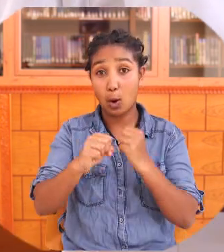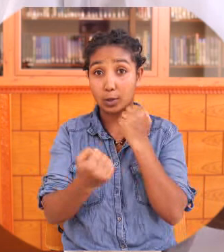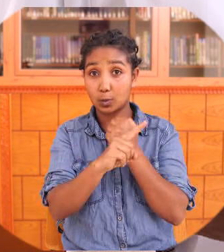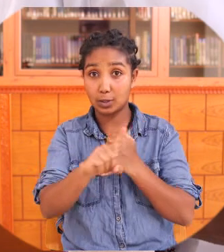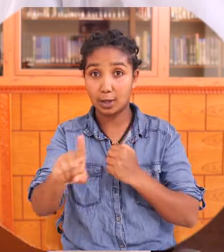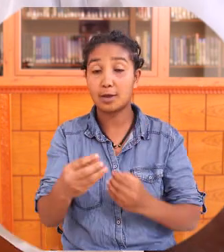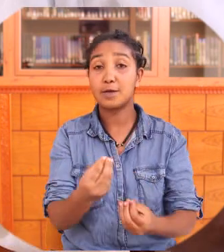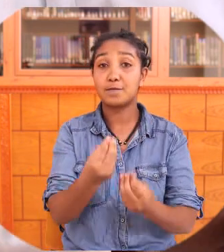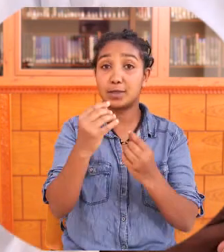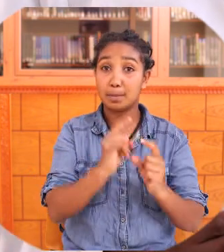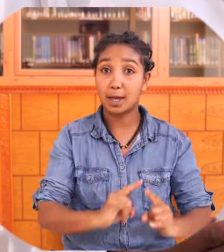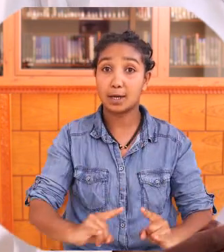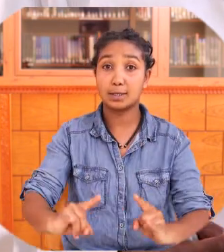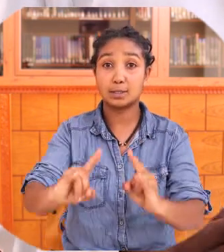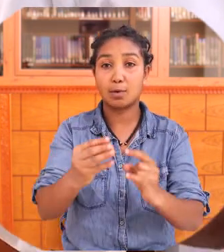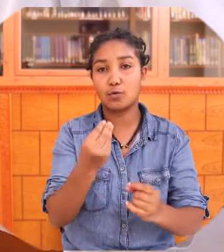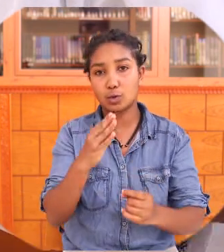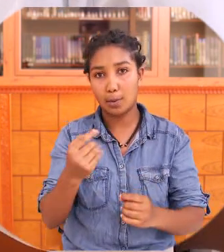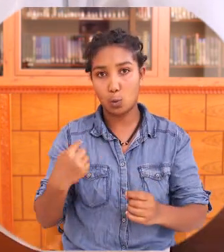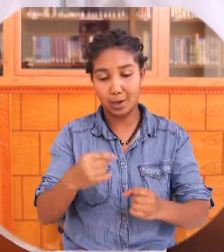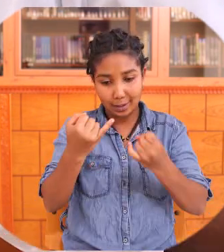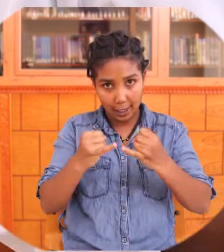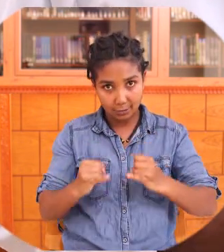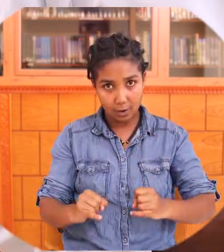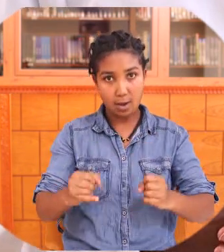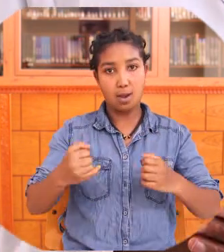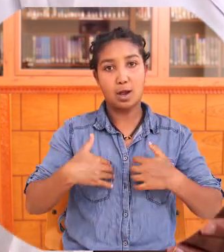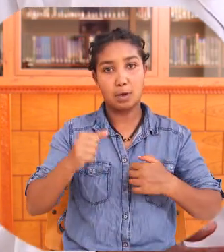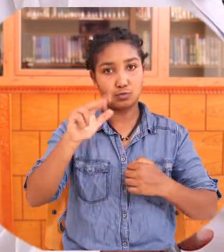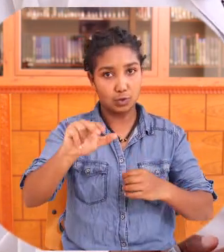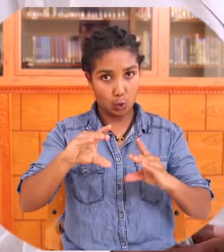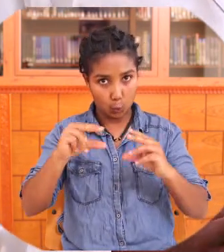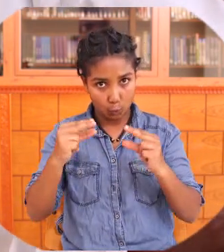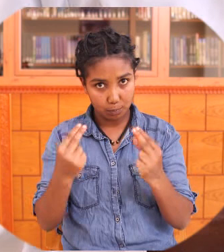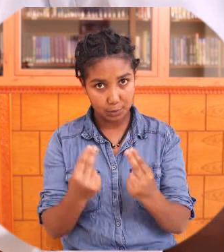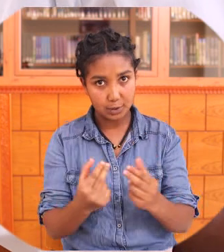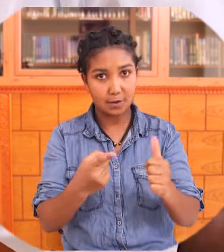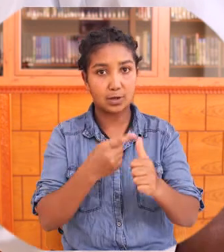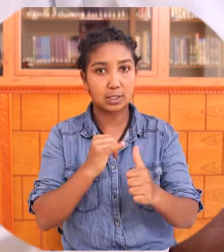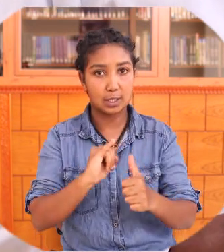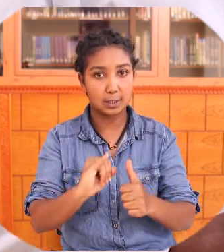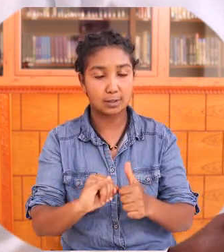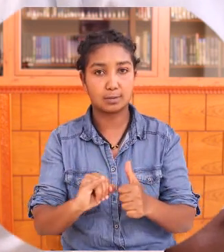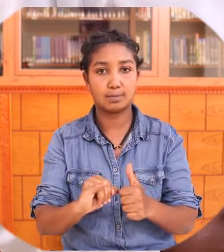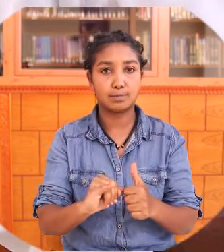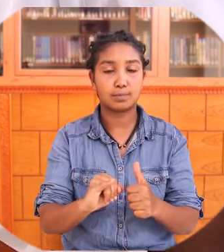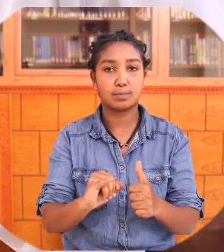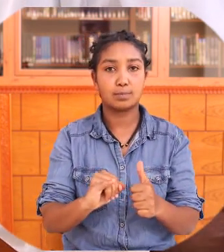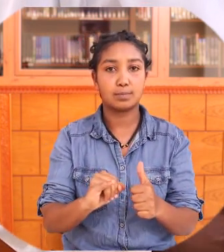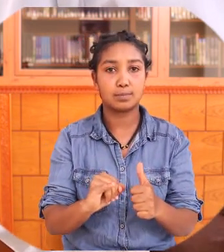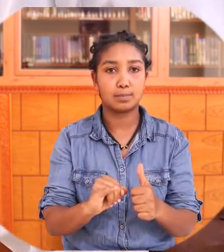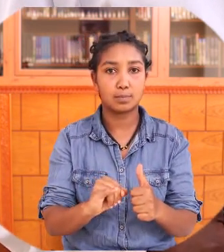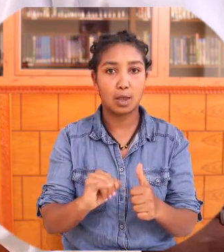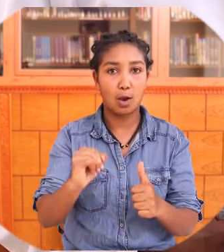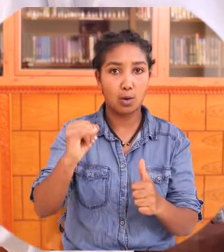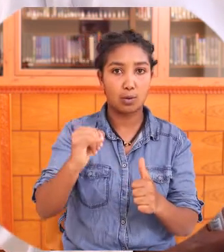their feeding mechanism in the food types, we could classify animals into 3 groups. The first group of